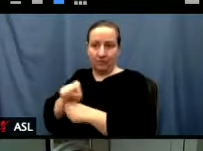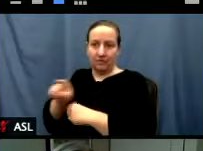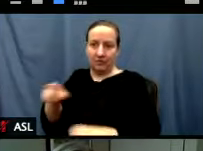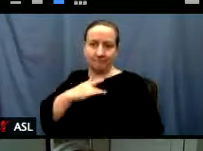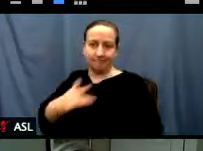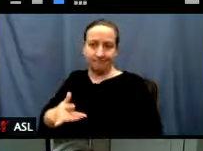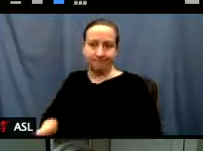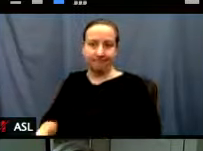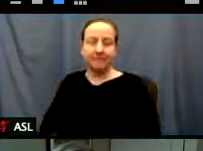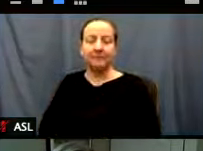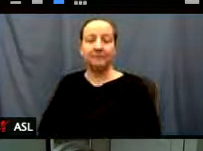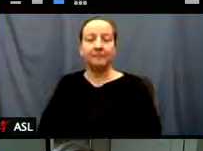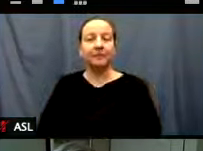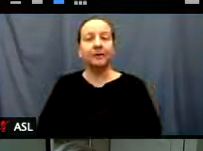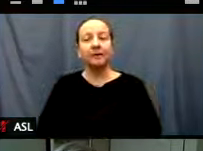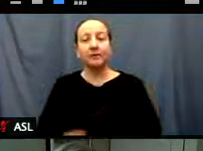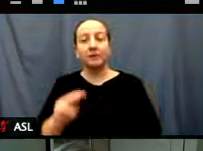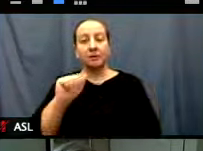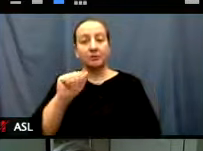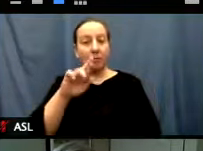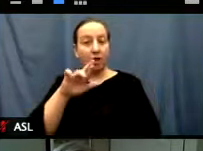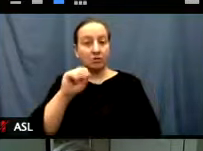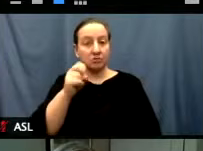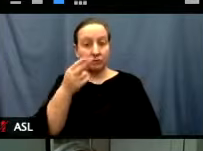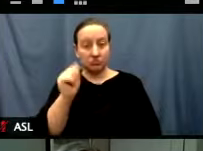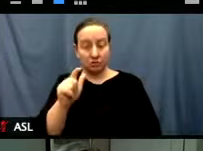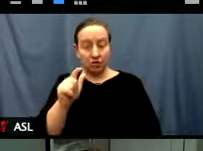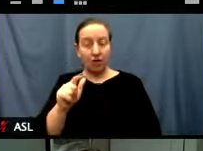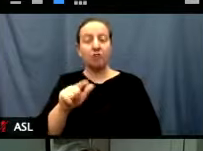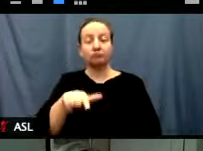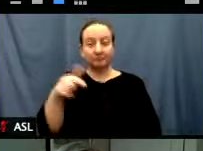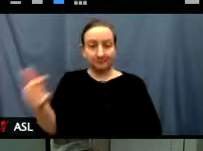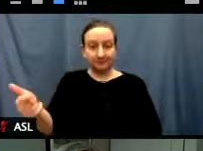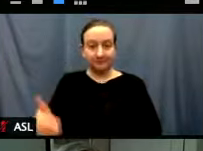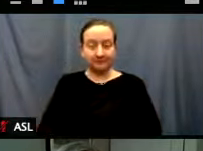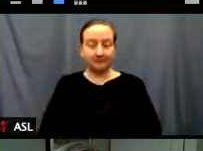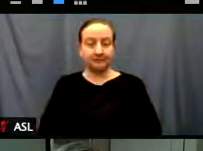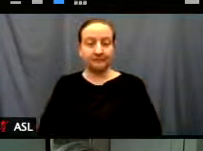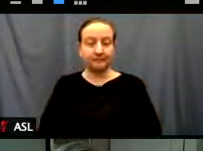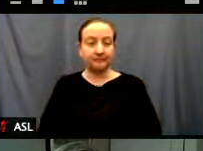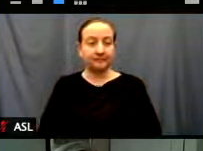Great, thank you. Marshall, I'm going to take it over to you, and if you could say which outlet that you're with.